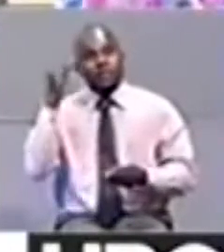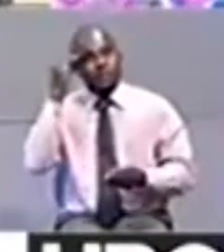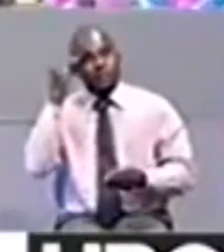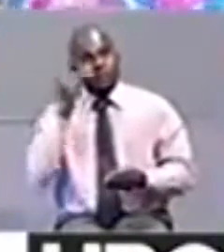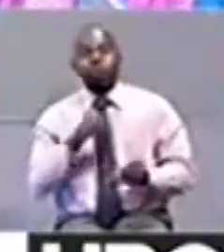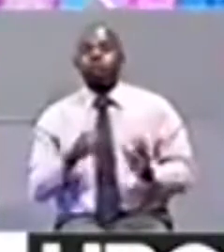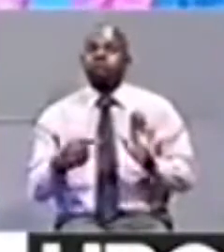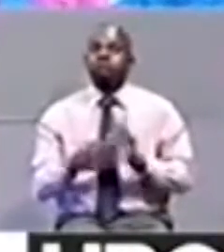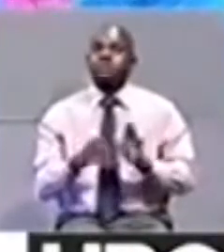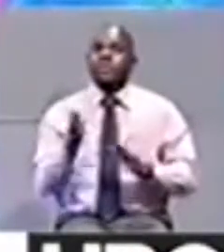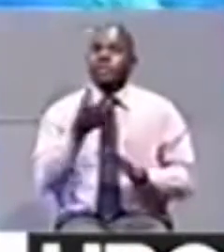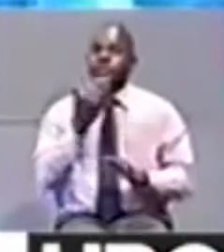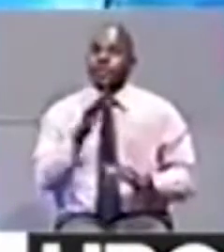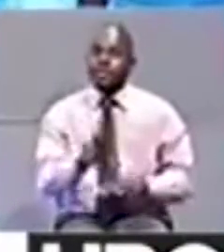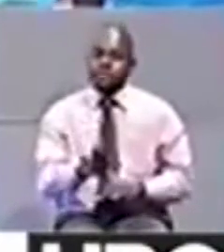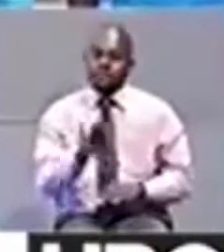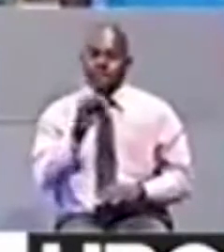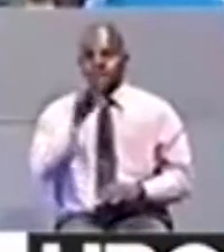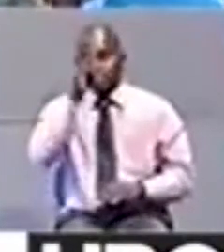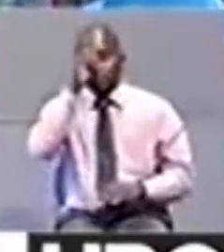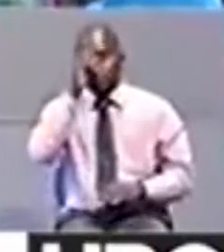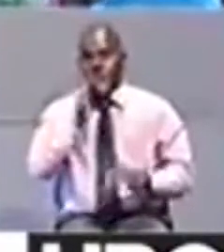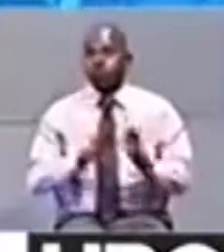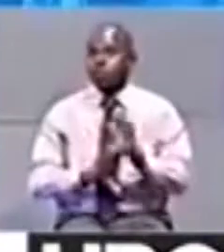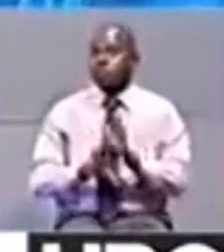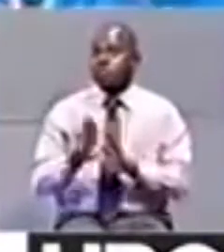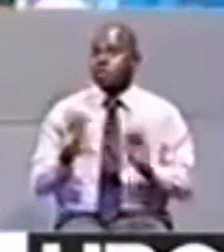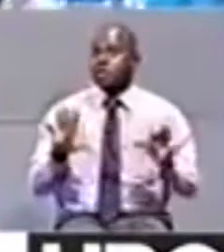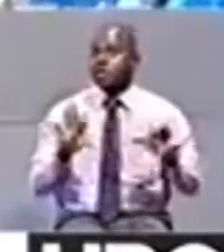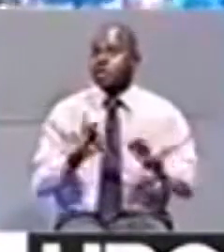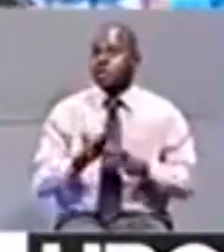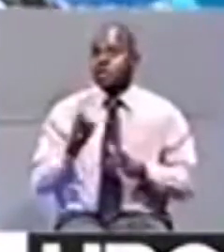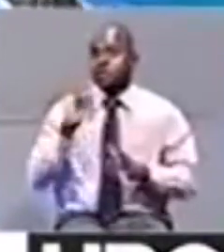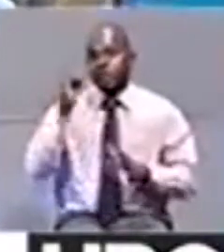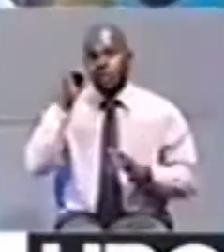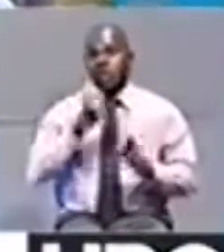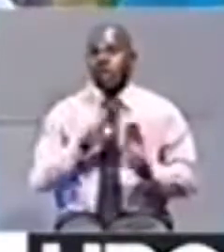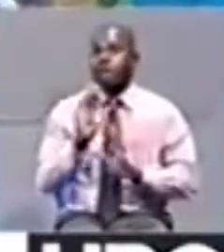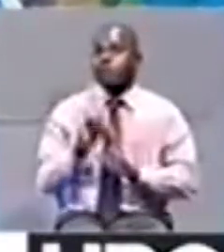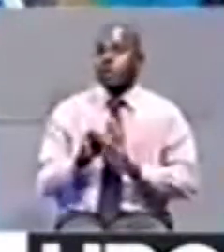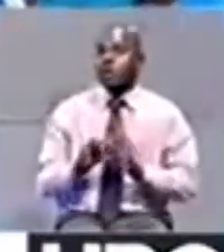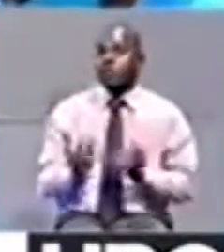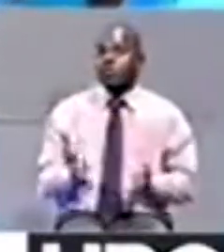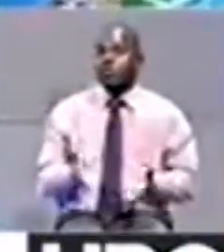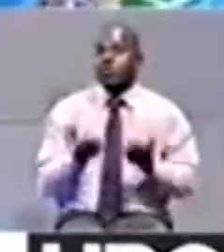signaled as the best option in rural development, which is in line with government program of increasing